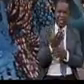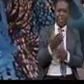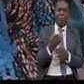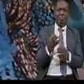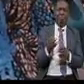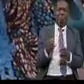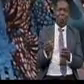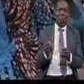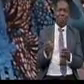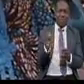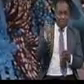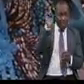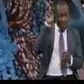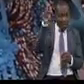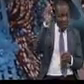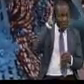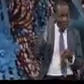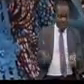Take you greater